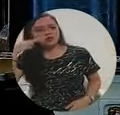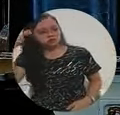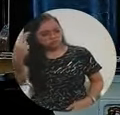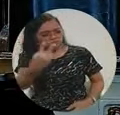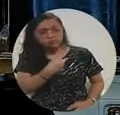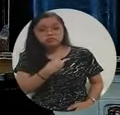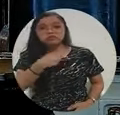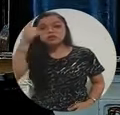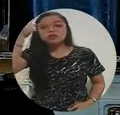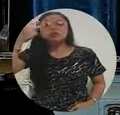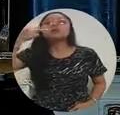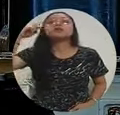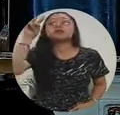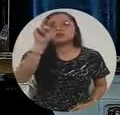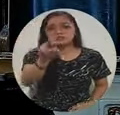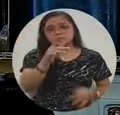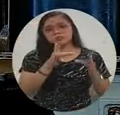It is the commitment.